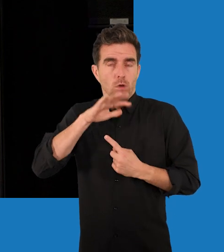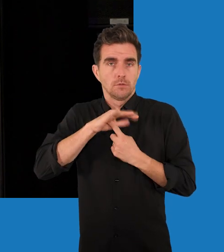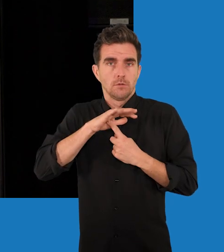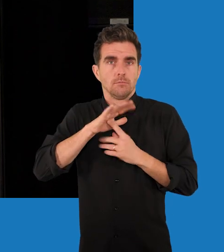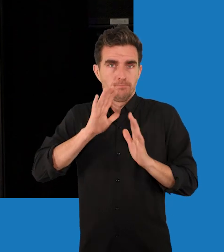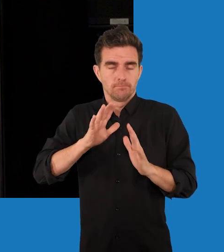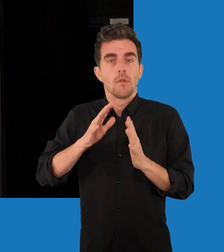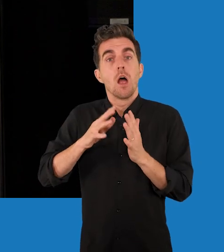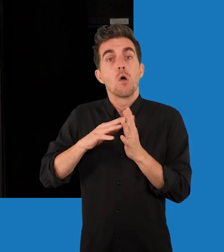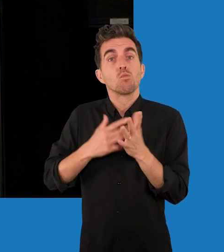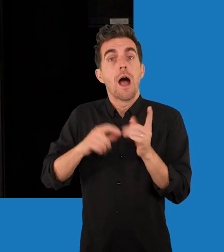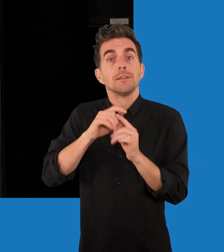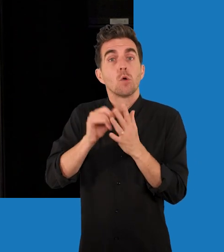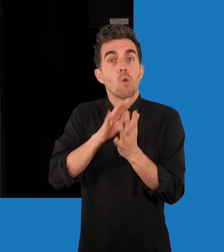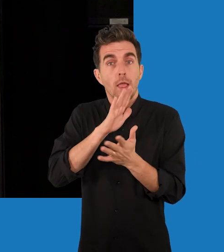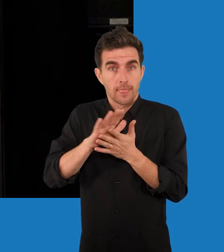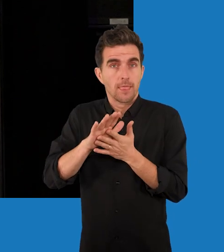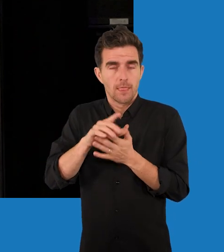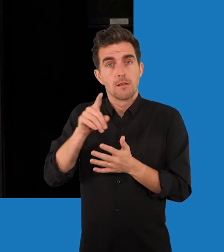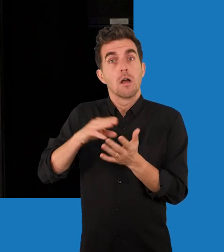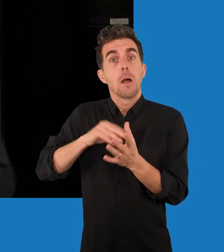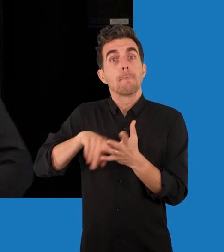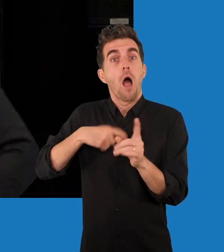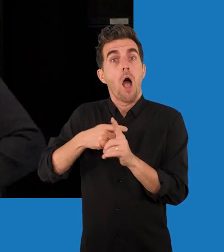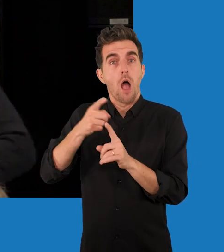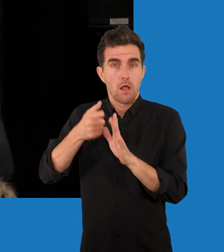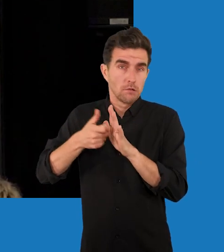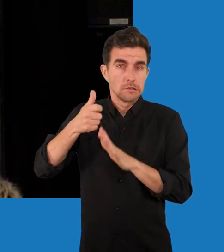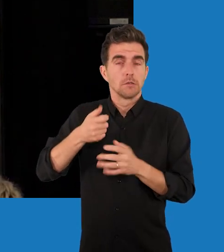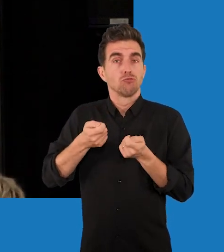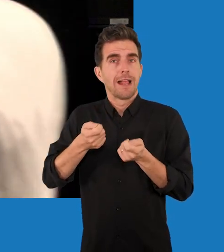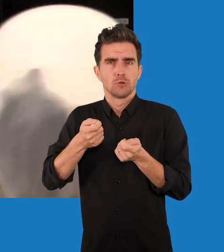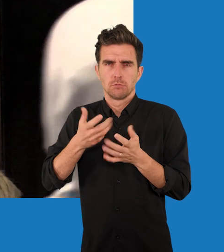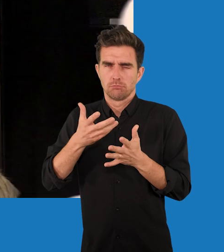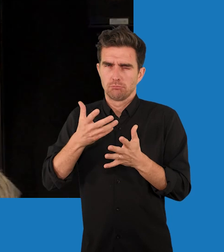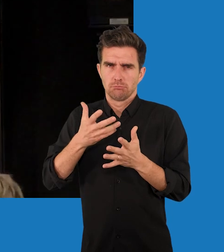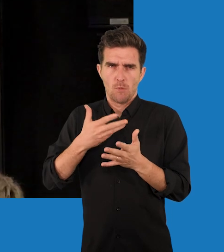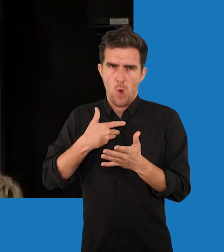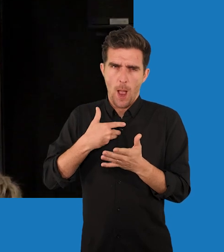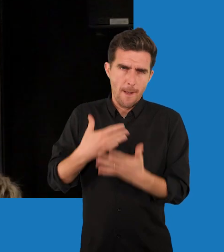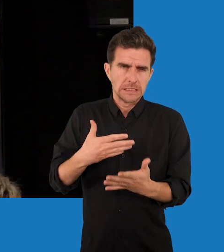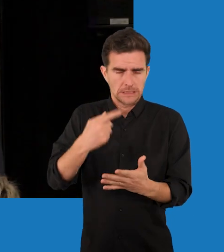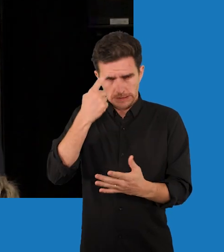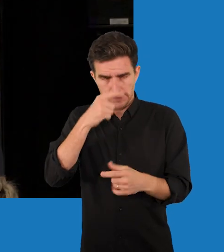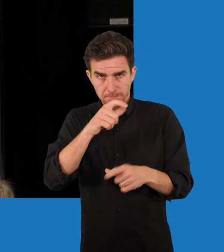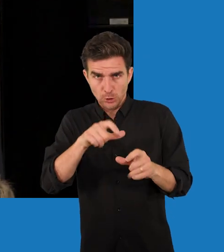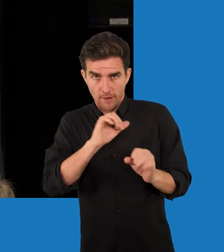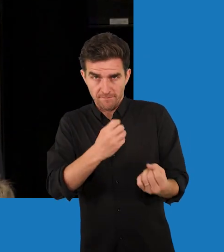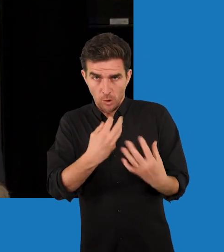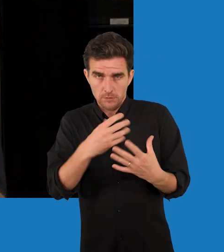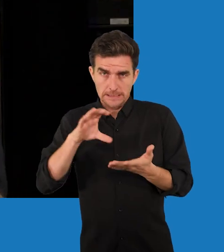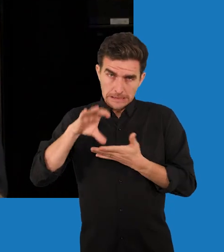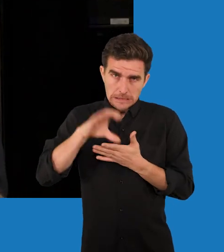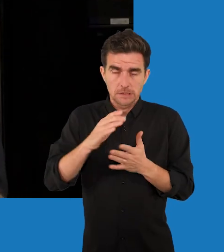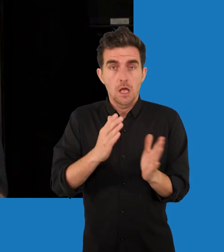you about the importance of it. But also in Wandsworth you have Mark as your executive director, who is wholly committed to patient